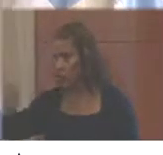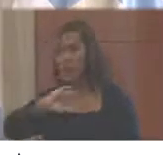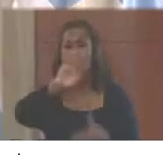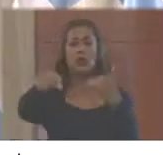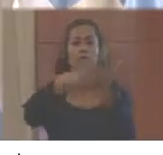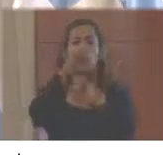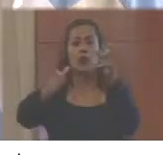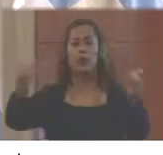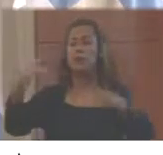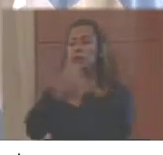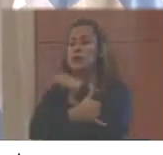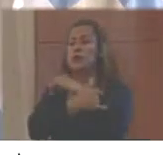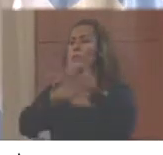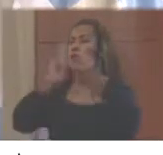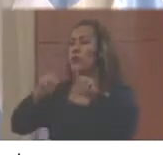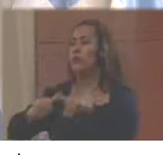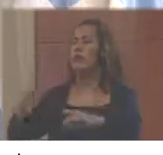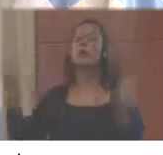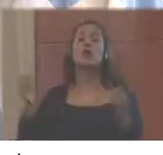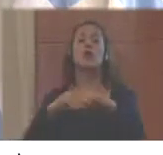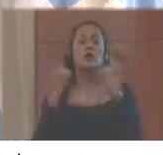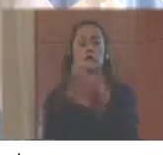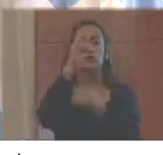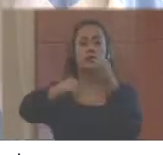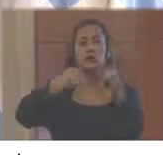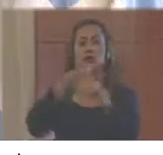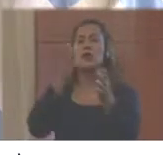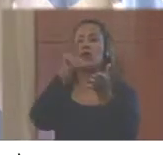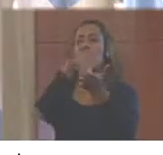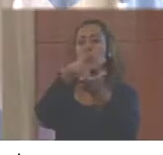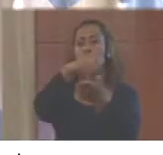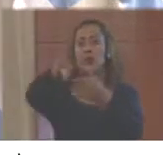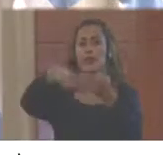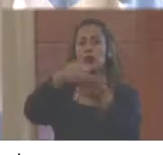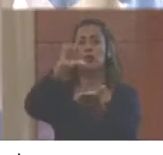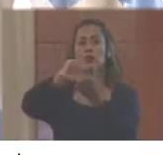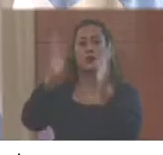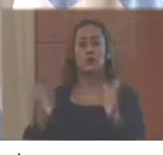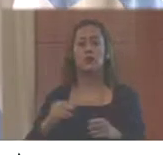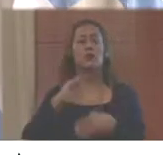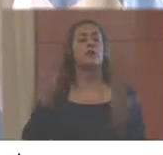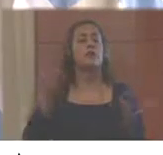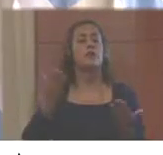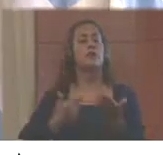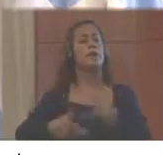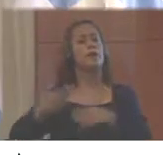all representatives of the different countries and organizations and members of the civil society.